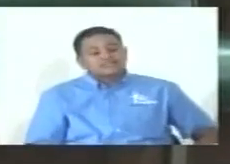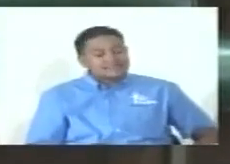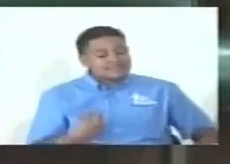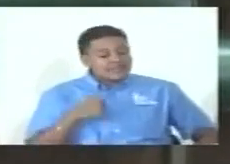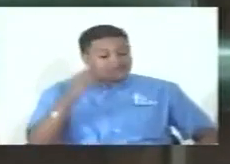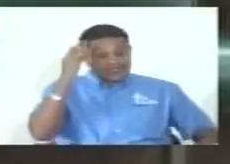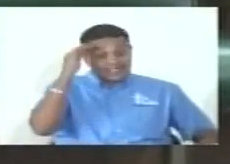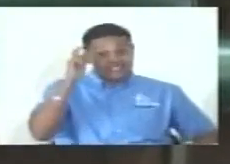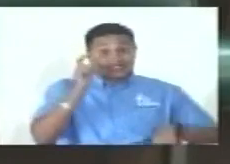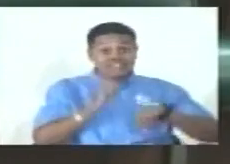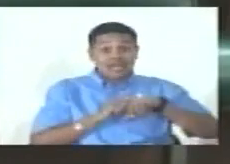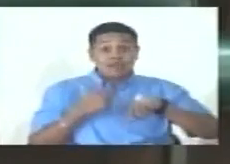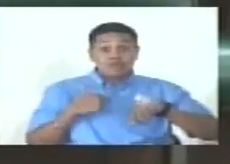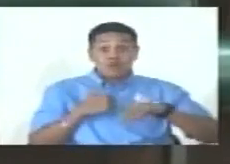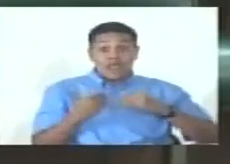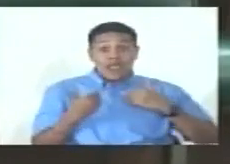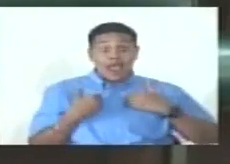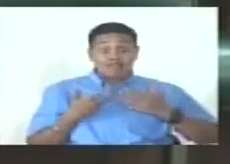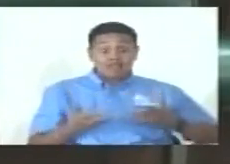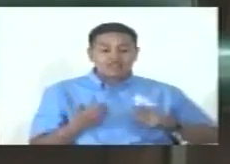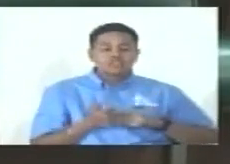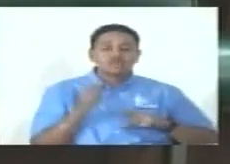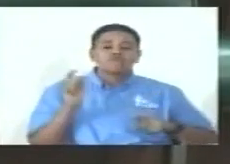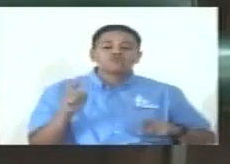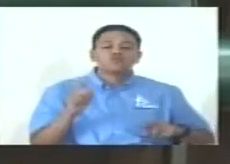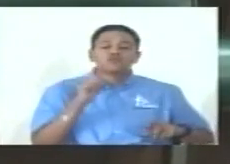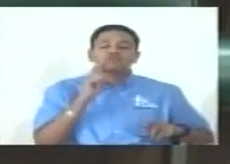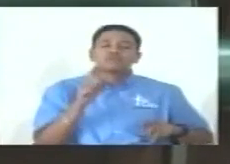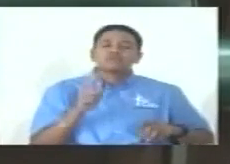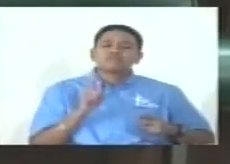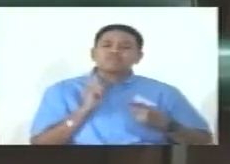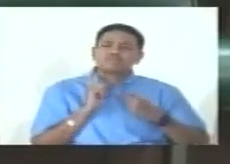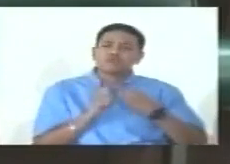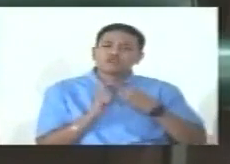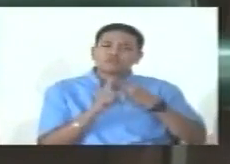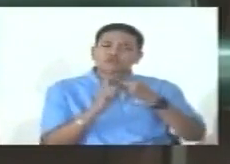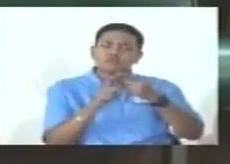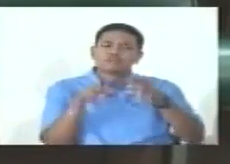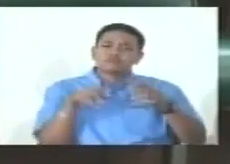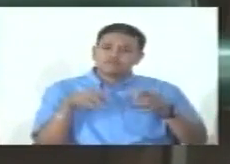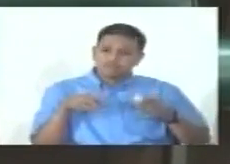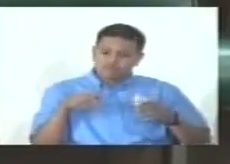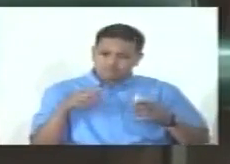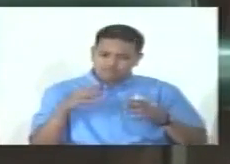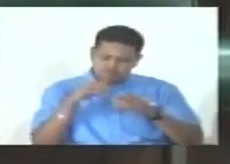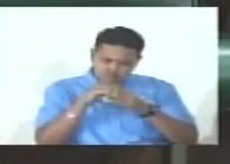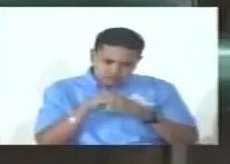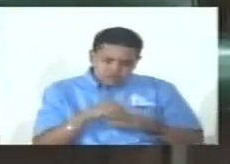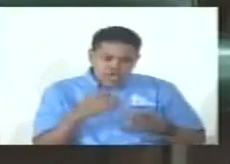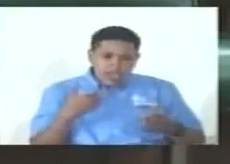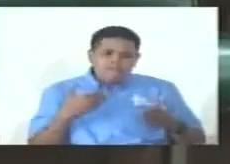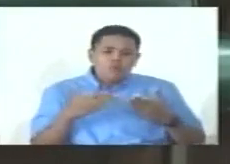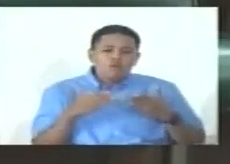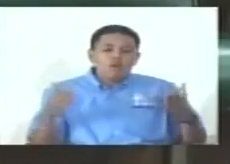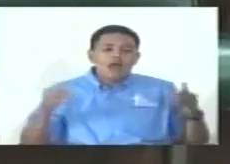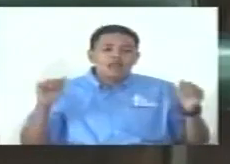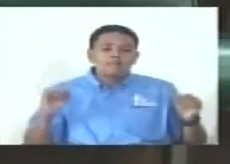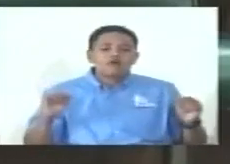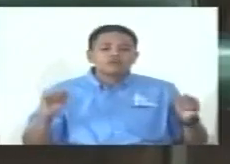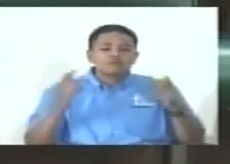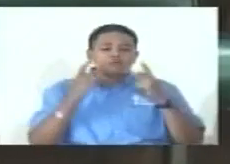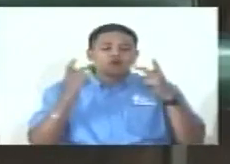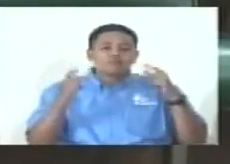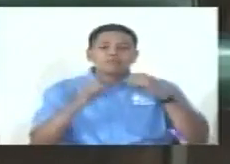that we have should be gainfully spent by having the widest possible public